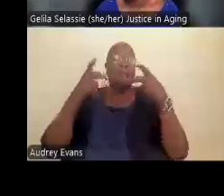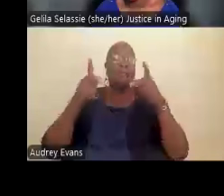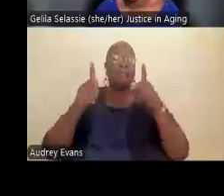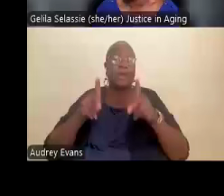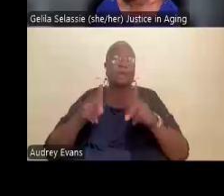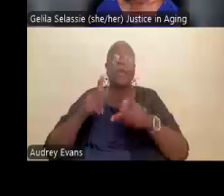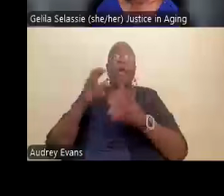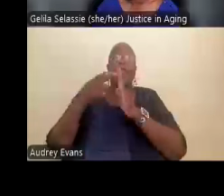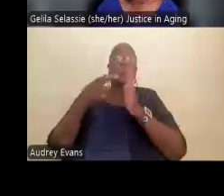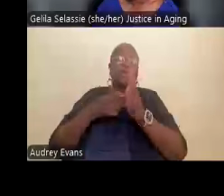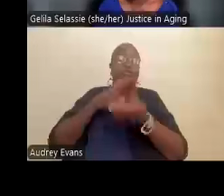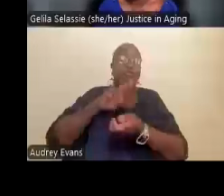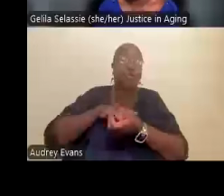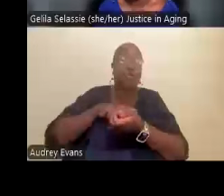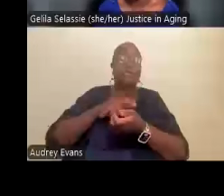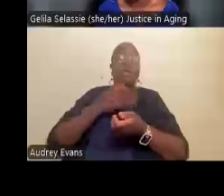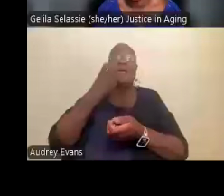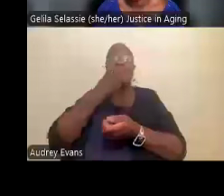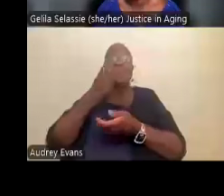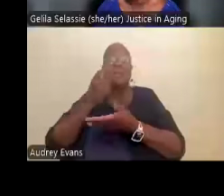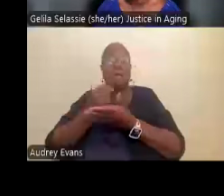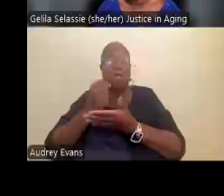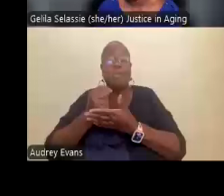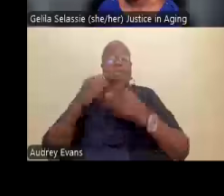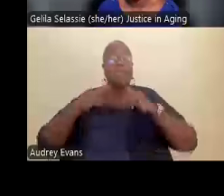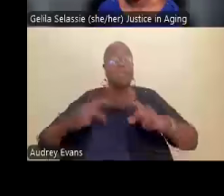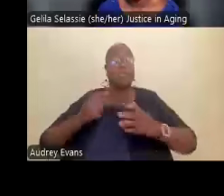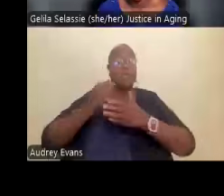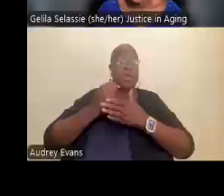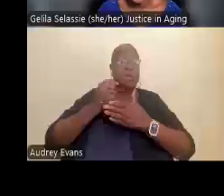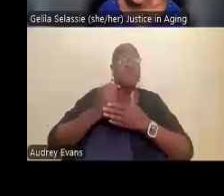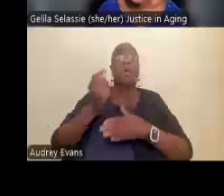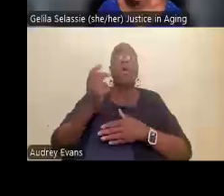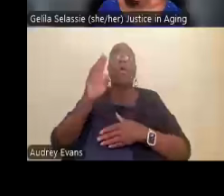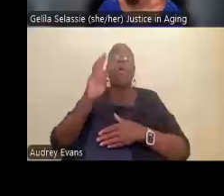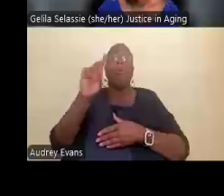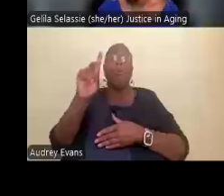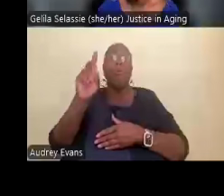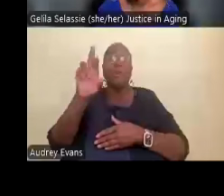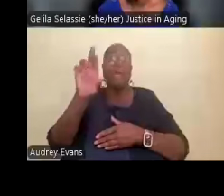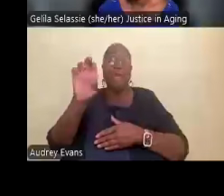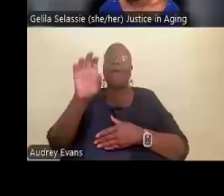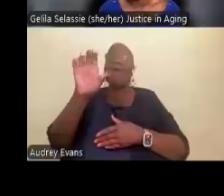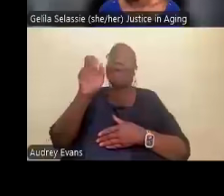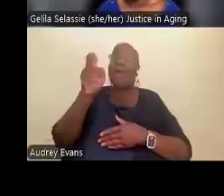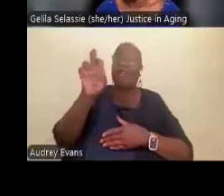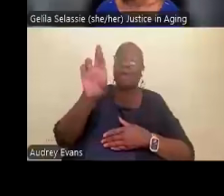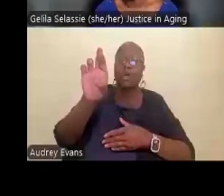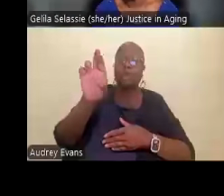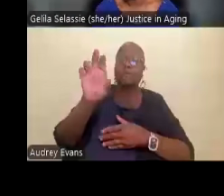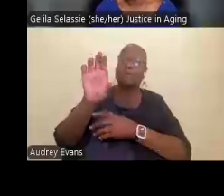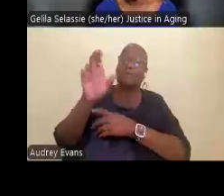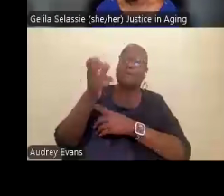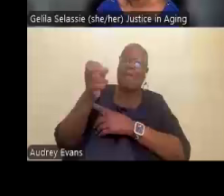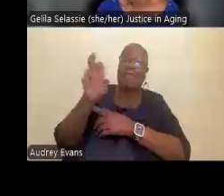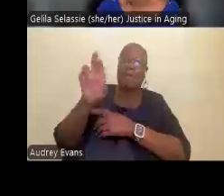nurse, a physical therapist, or a speech therapist. It can also include wound care or catheter care, which is really critical for people. And then